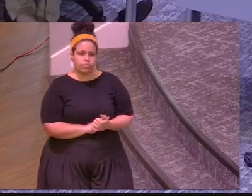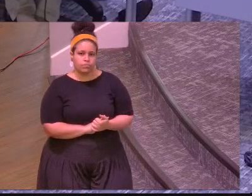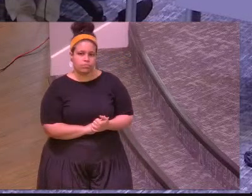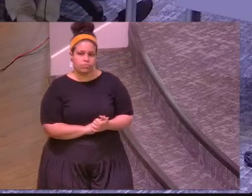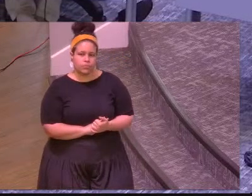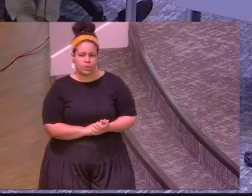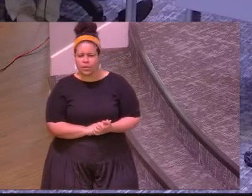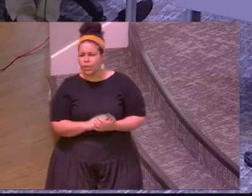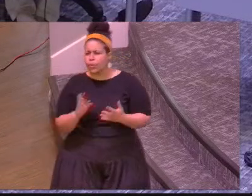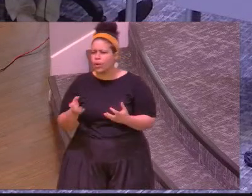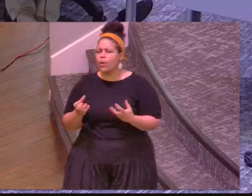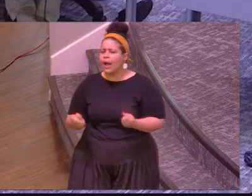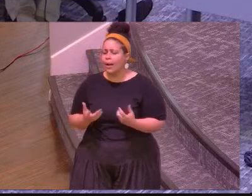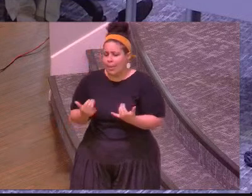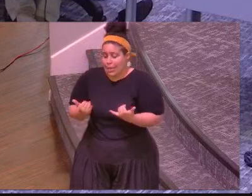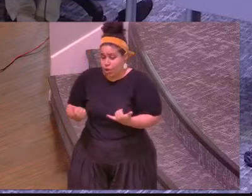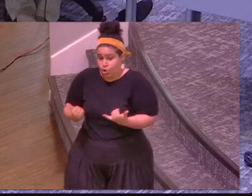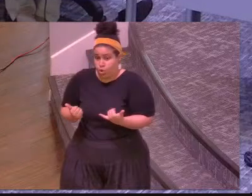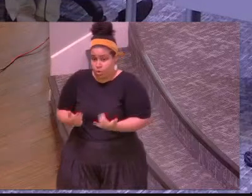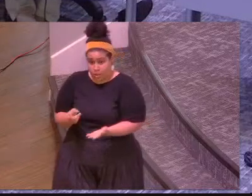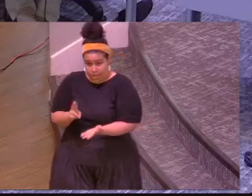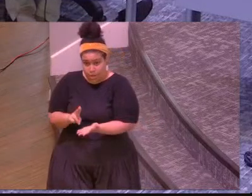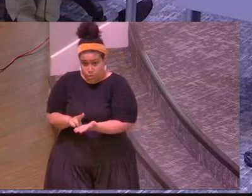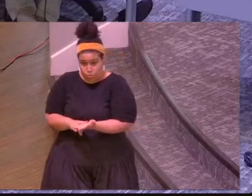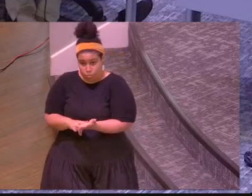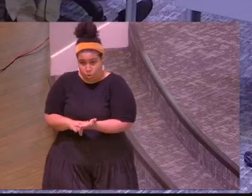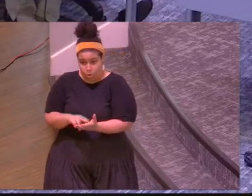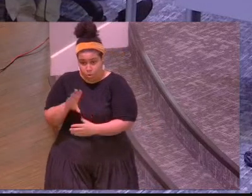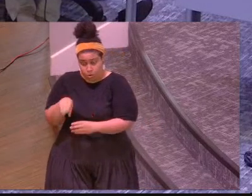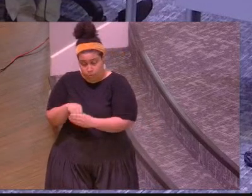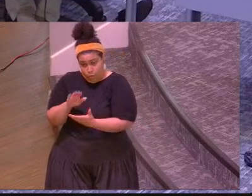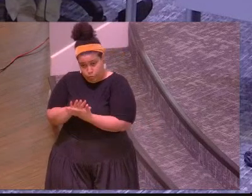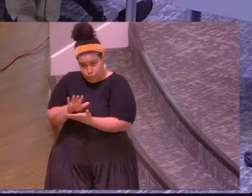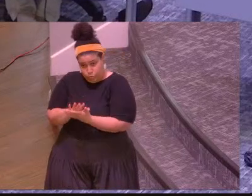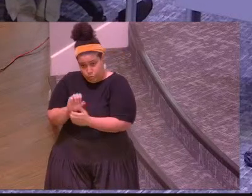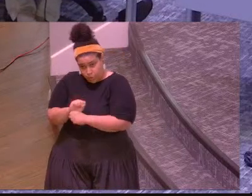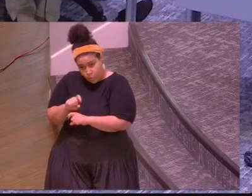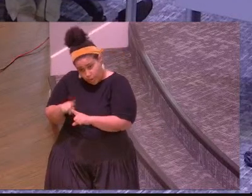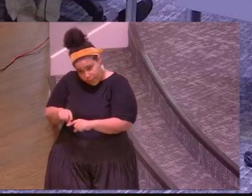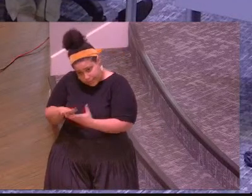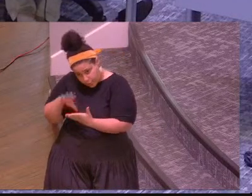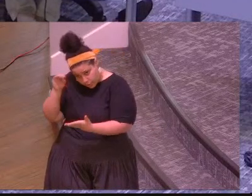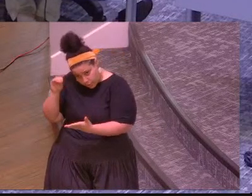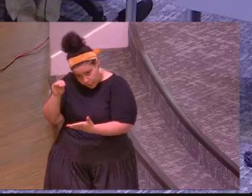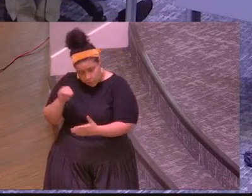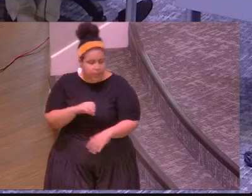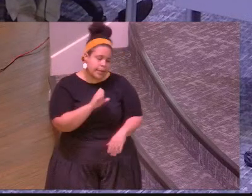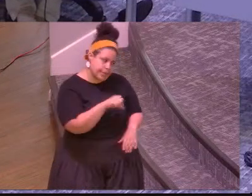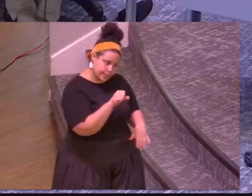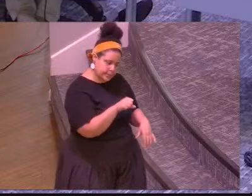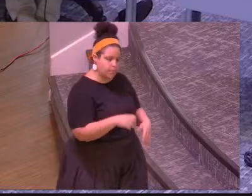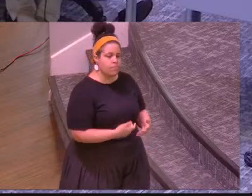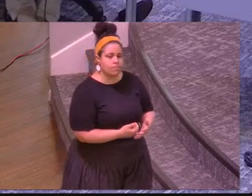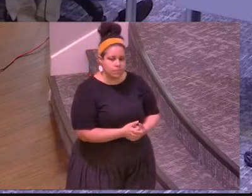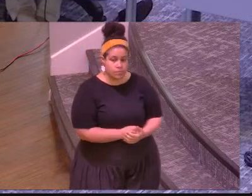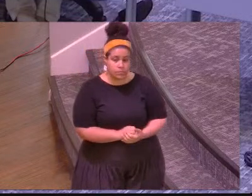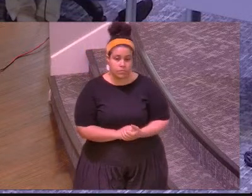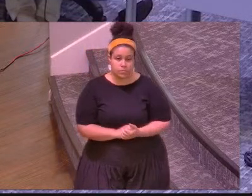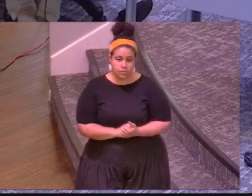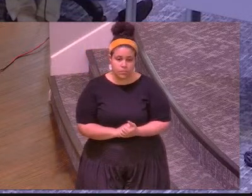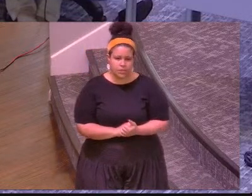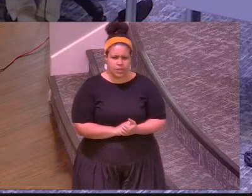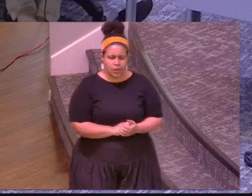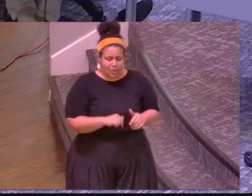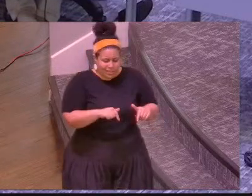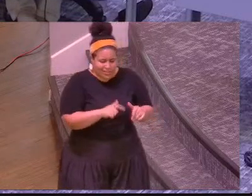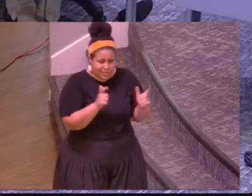So you want to know how many are currently enrolled in work-based learning? Yes, and just, you know, kind of keep, it's just kind of a small